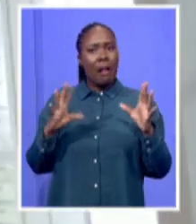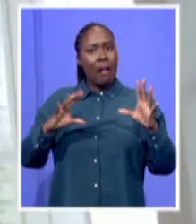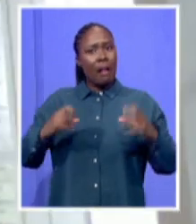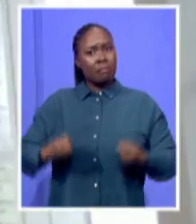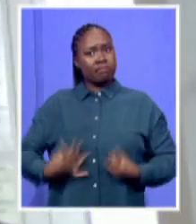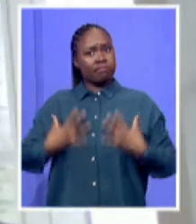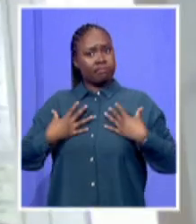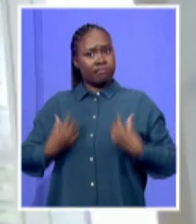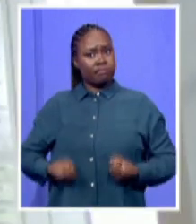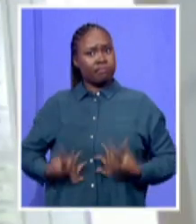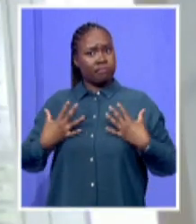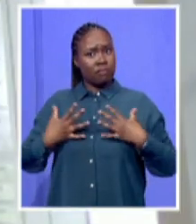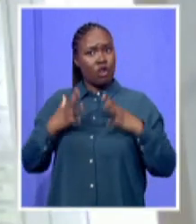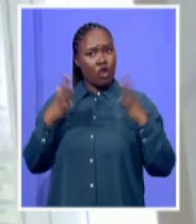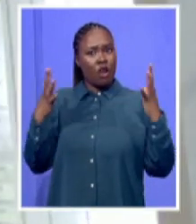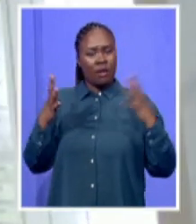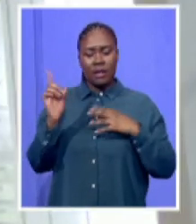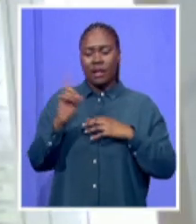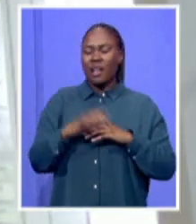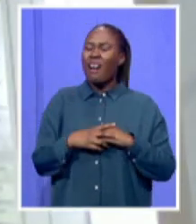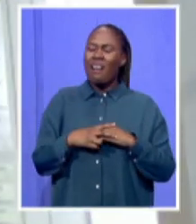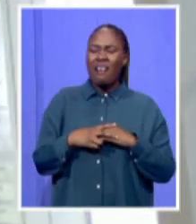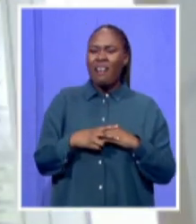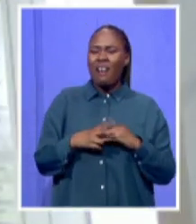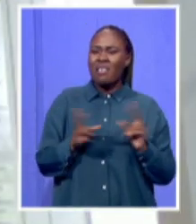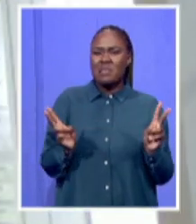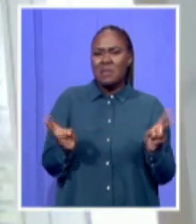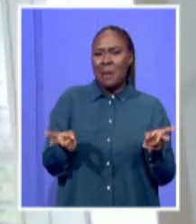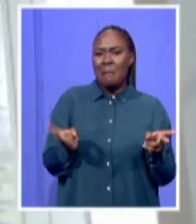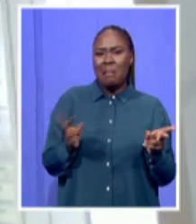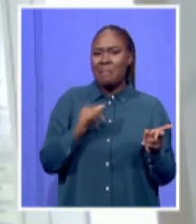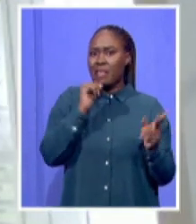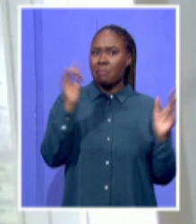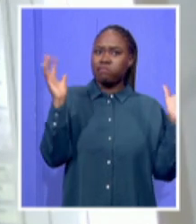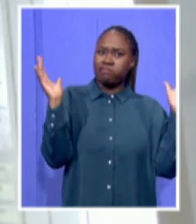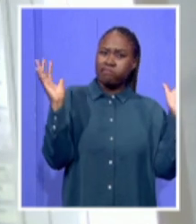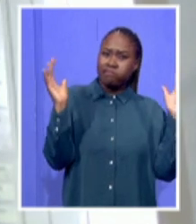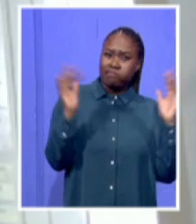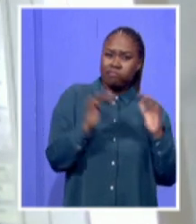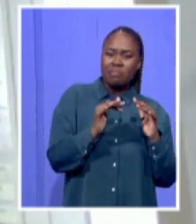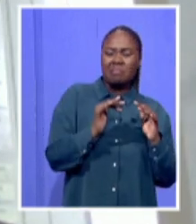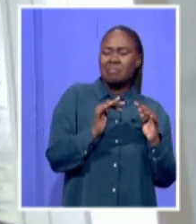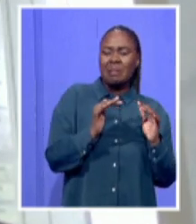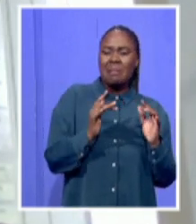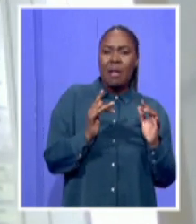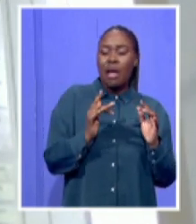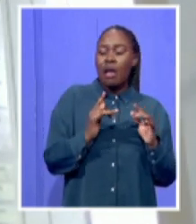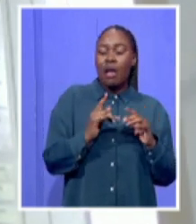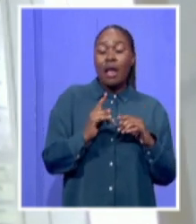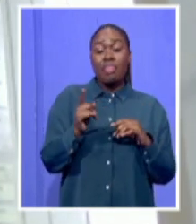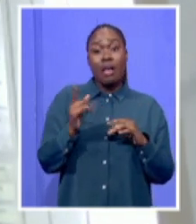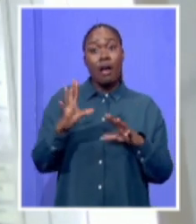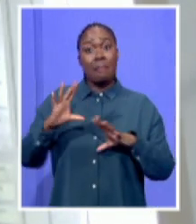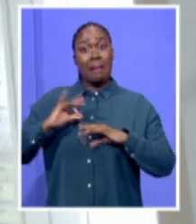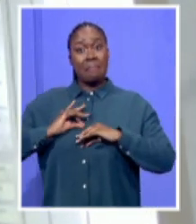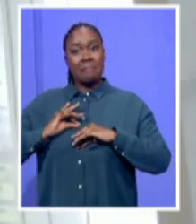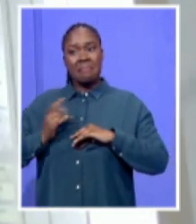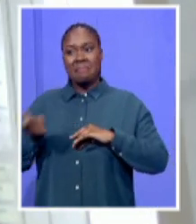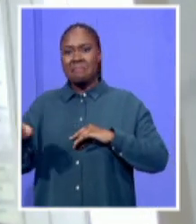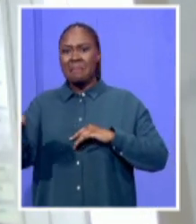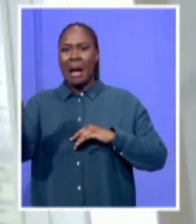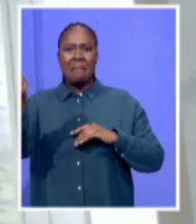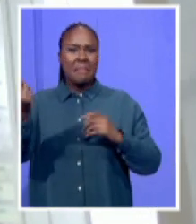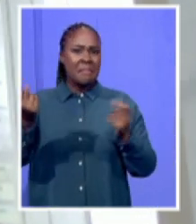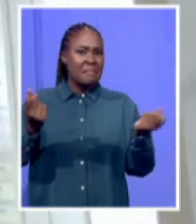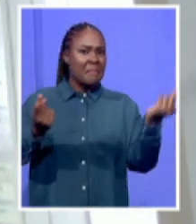So at the moment, it's business as usual. The cases that we are seeing are scattered. They're not concentrated. We are